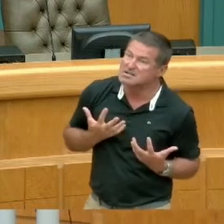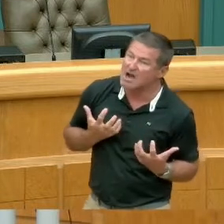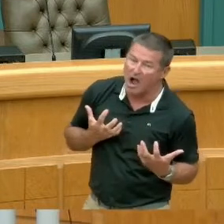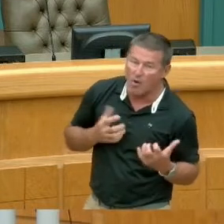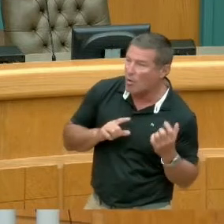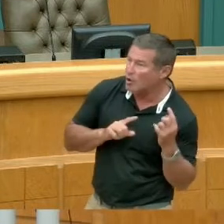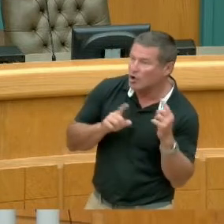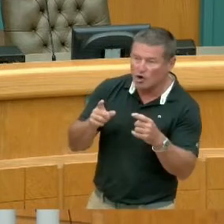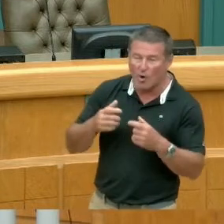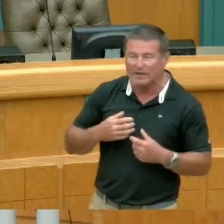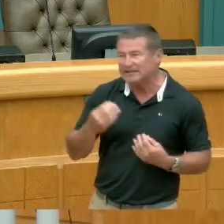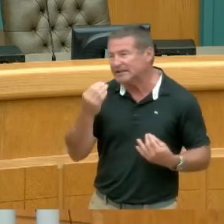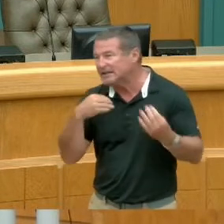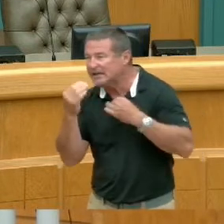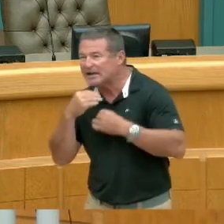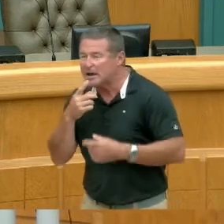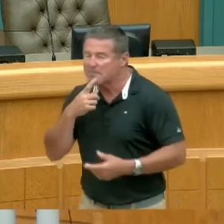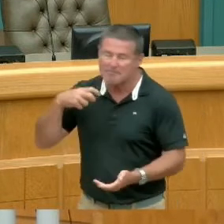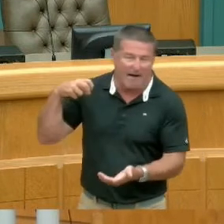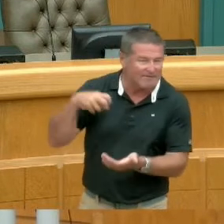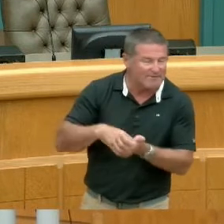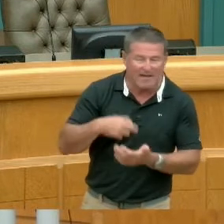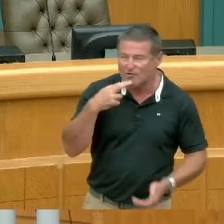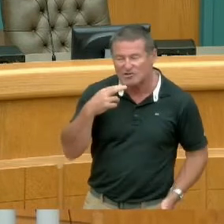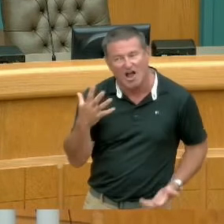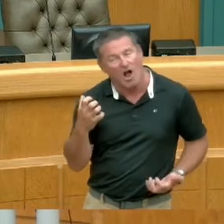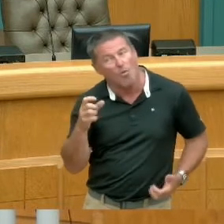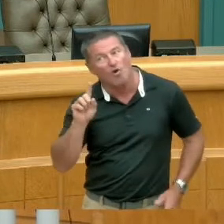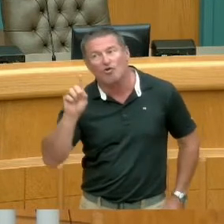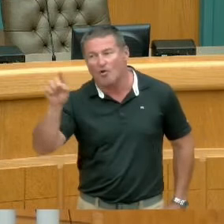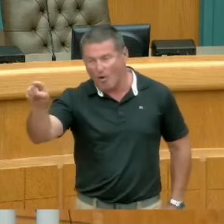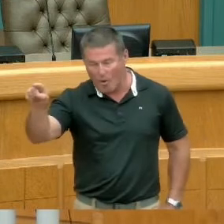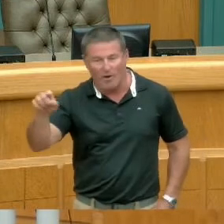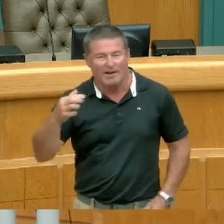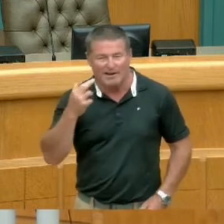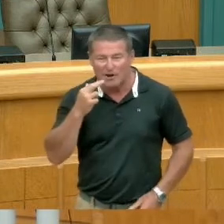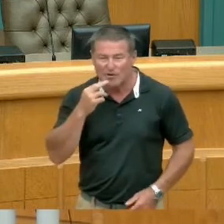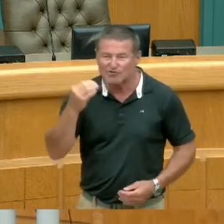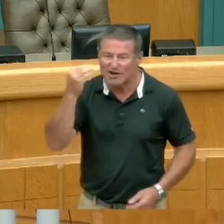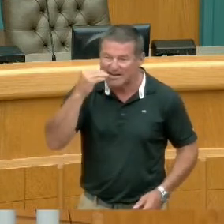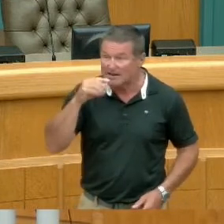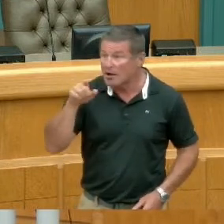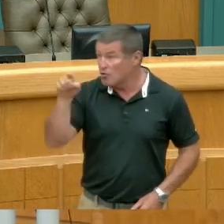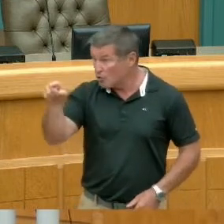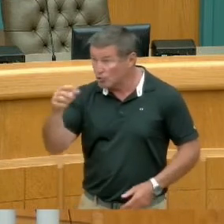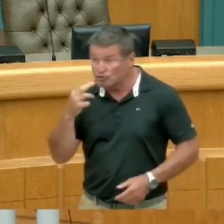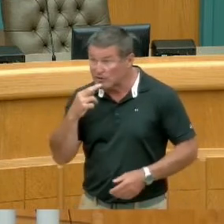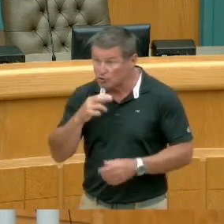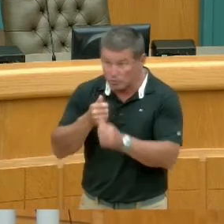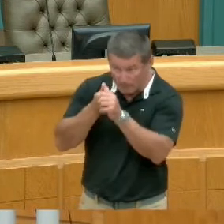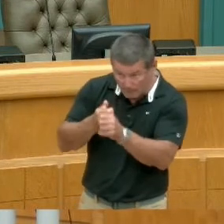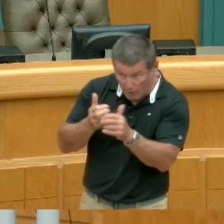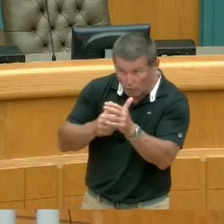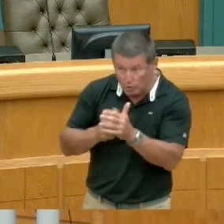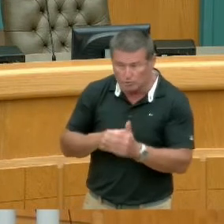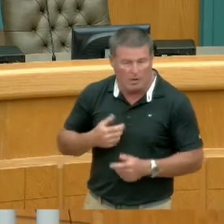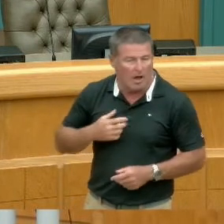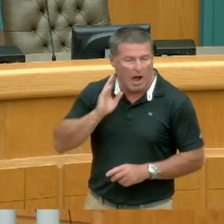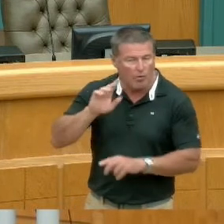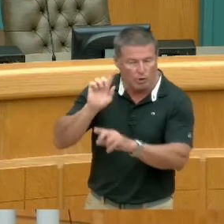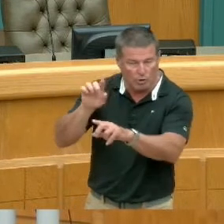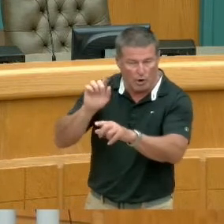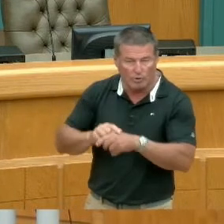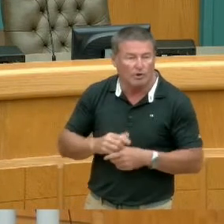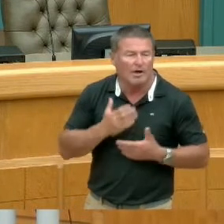a wonderful meal at one of my favorite restaurants, and I want to patronize those restaurants that are doing it right. So I want to thank all of the